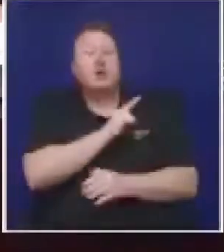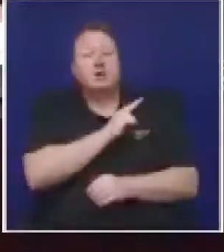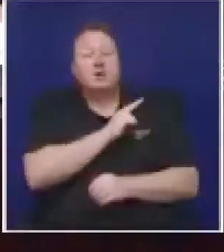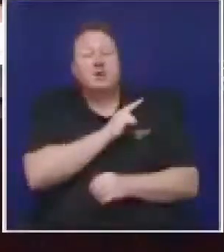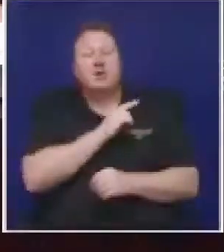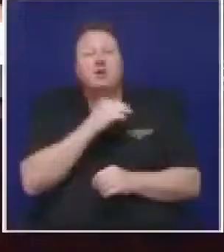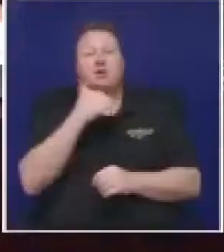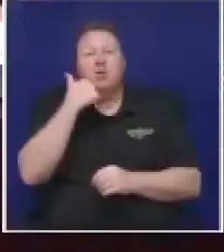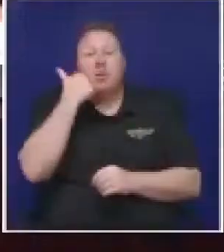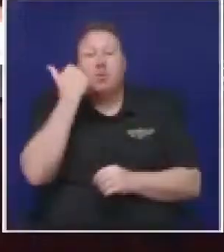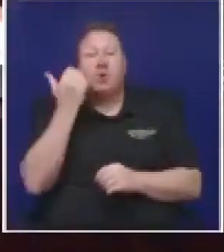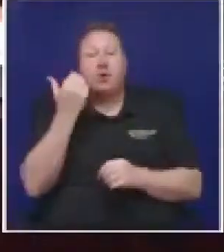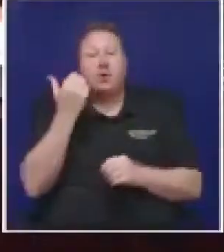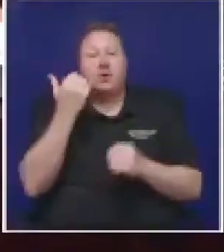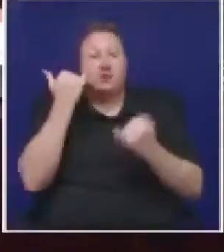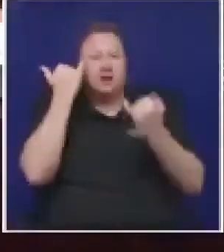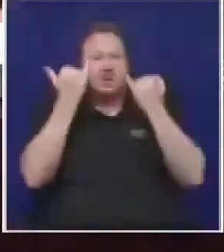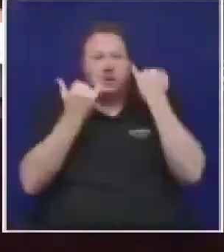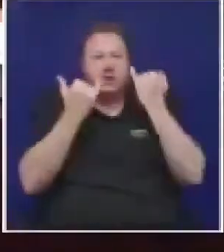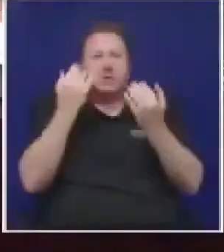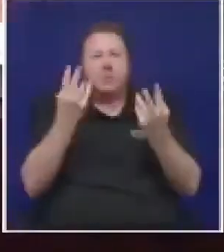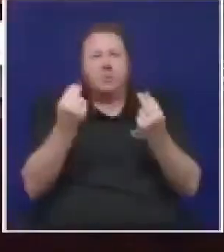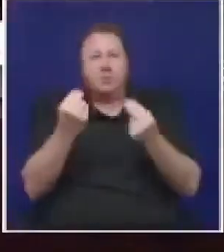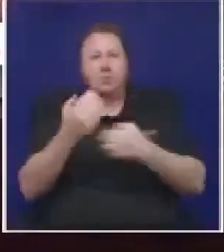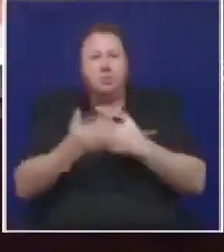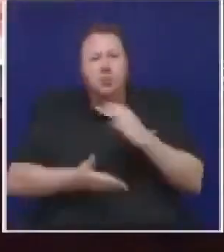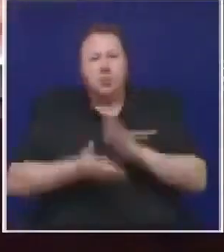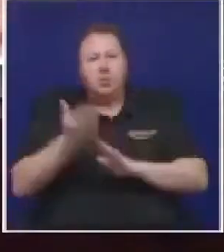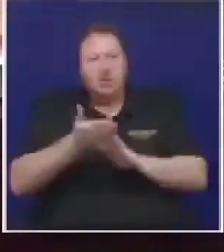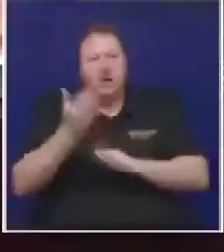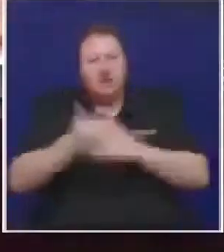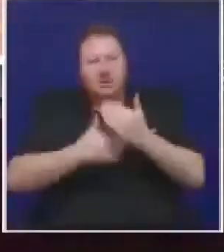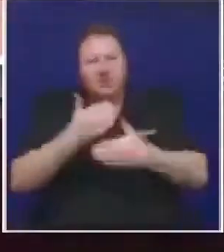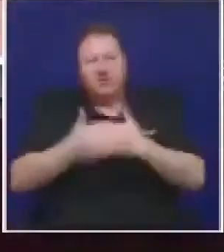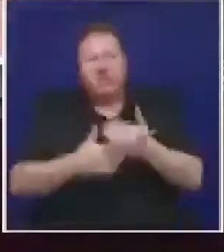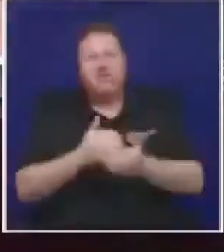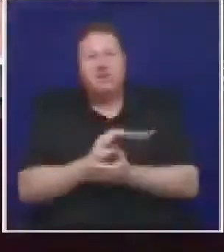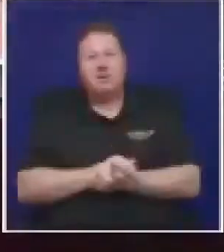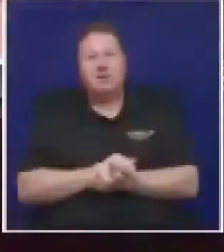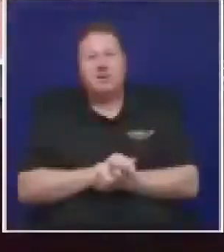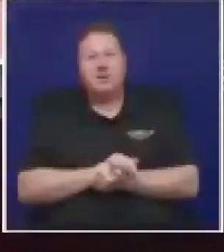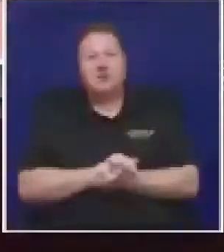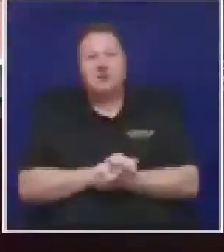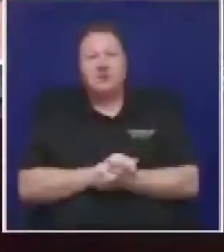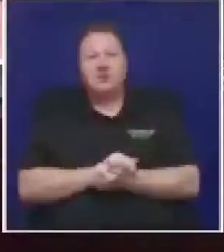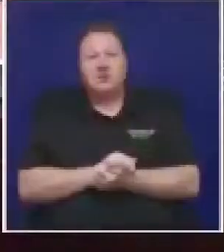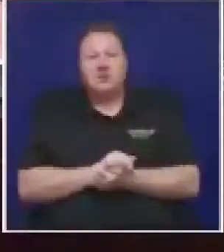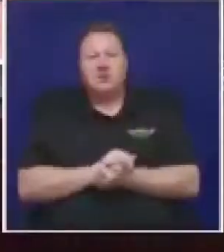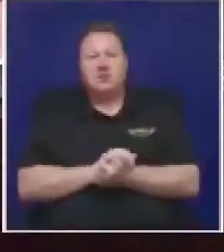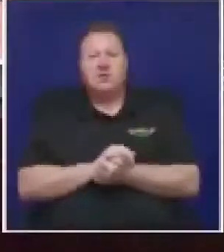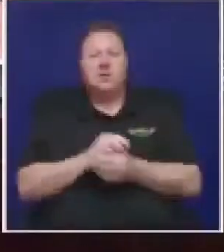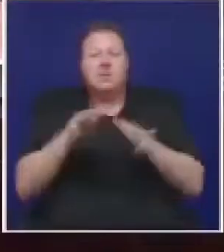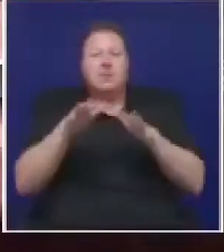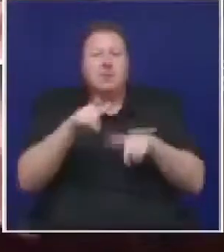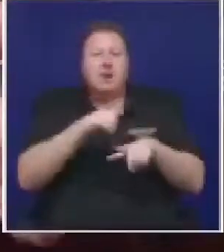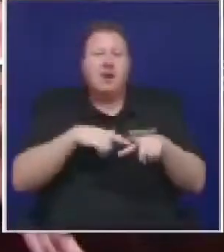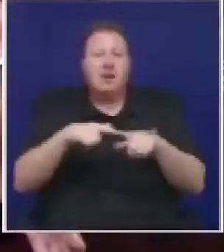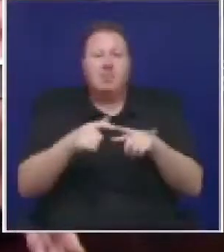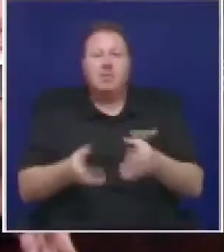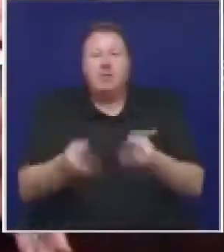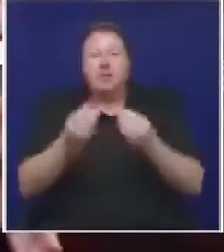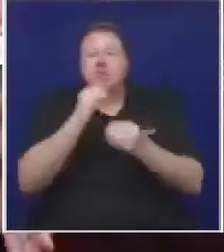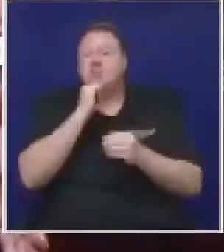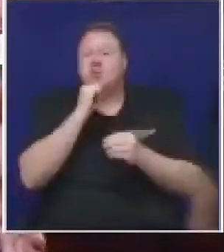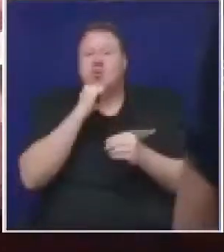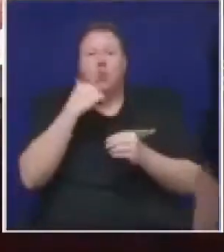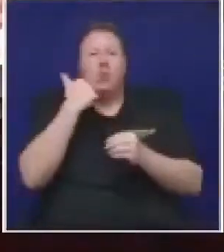these initiatives to be productive. You know, when people get land, we don't want land to lay